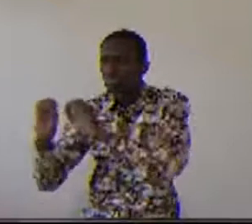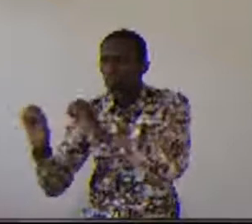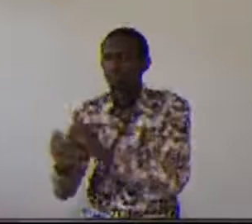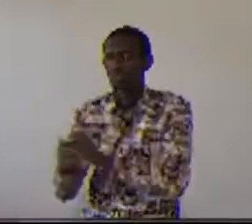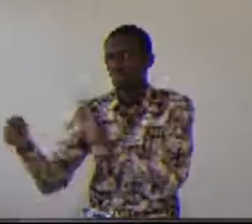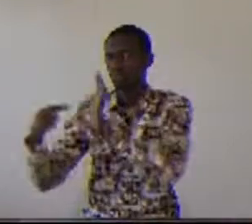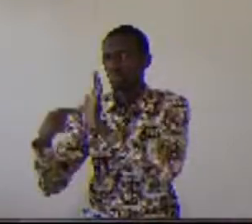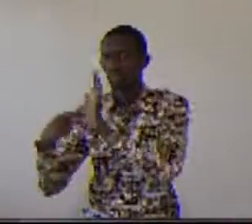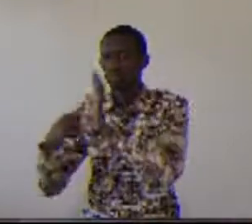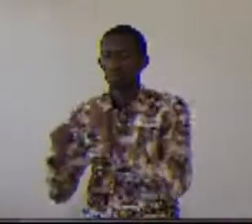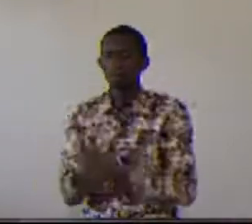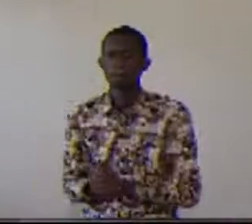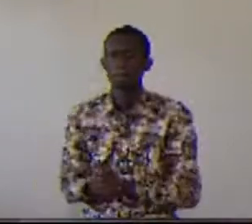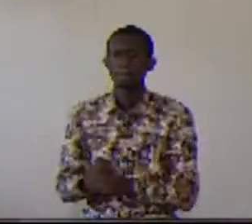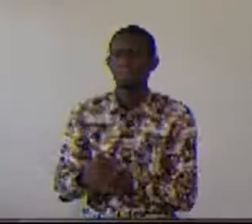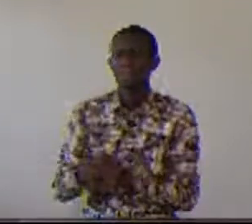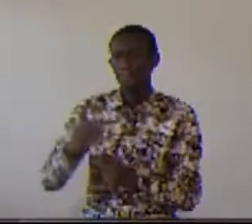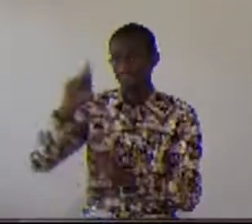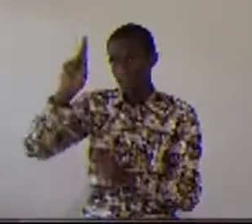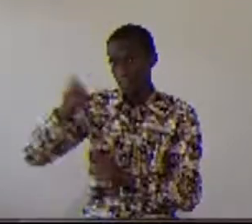the example of period number 3.